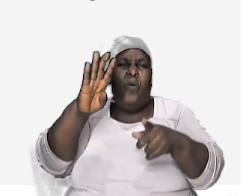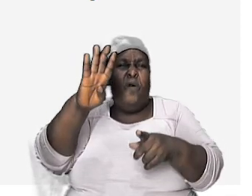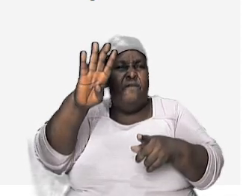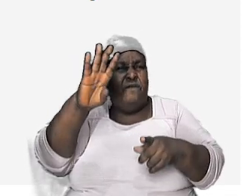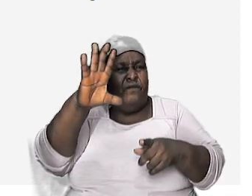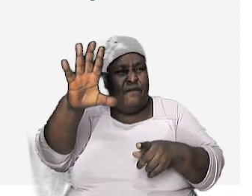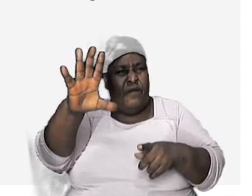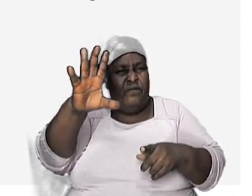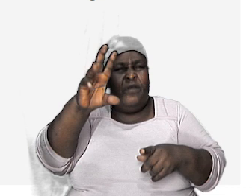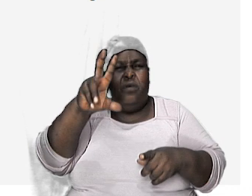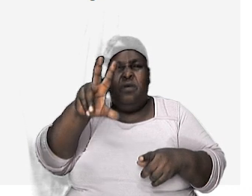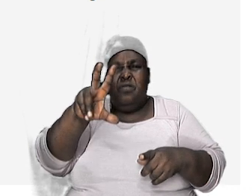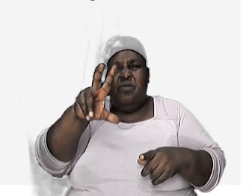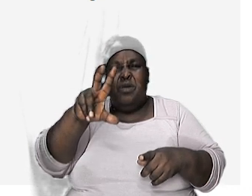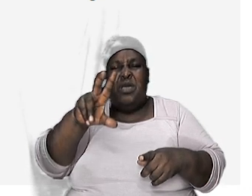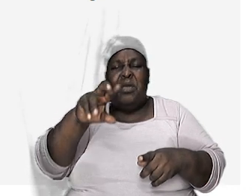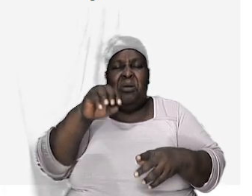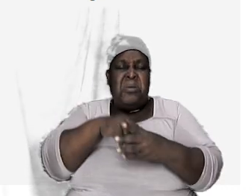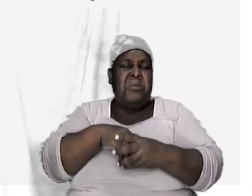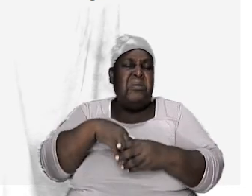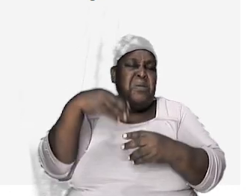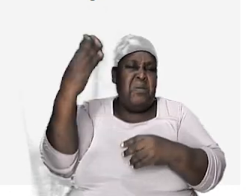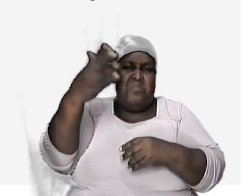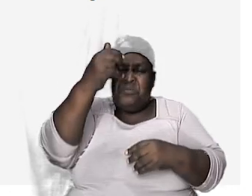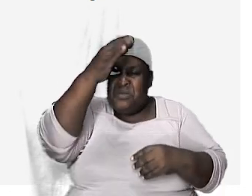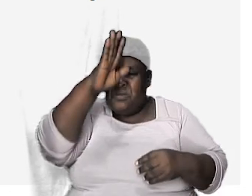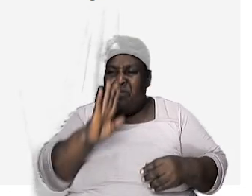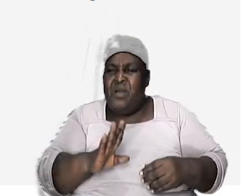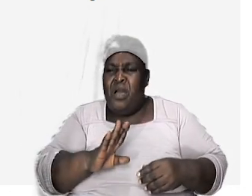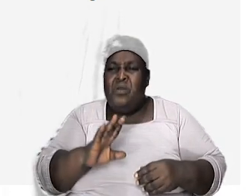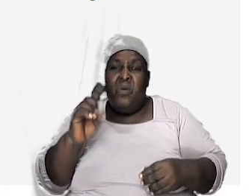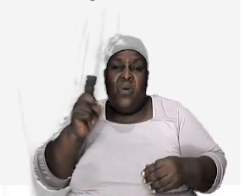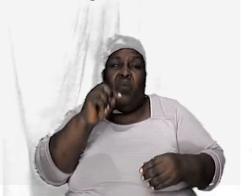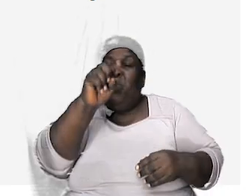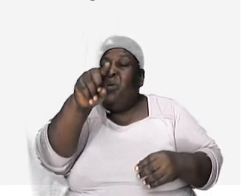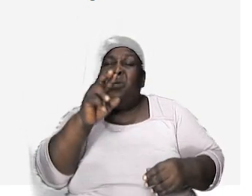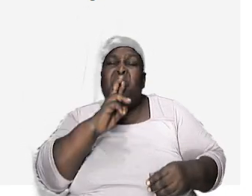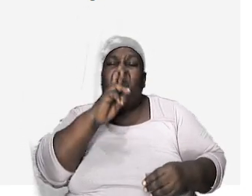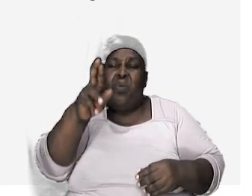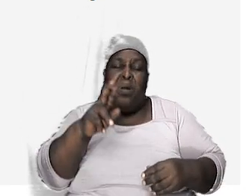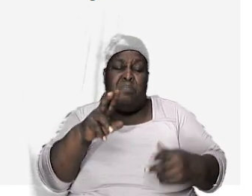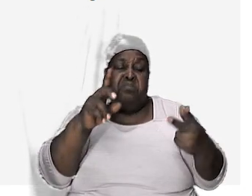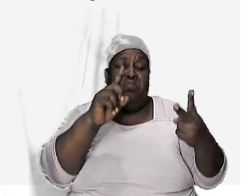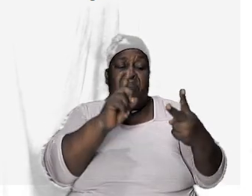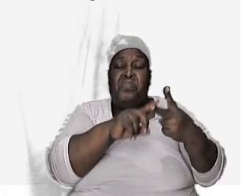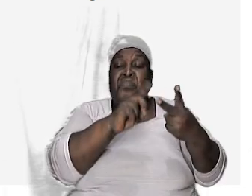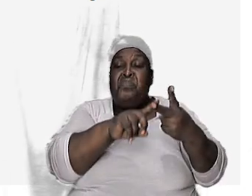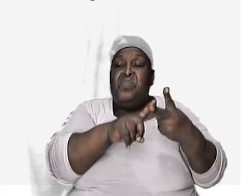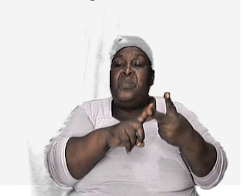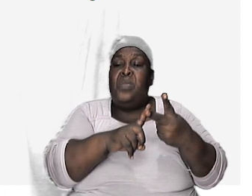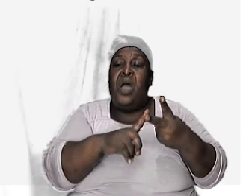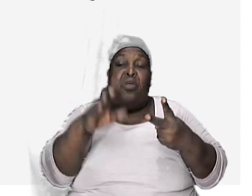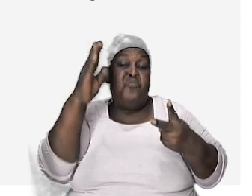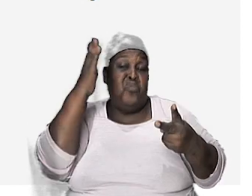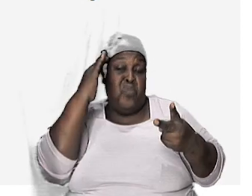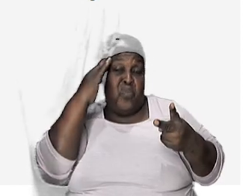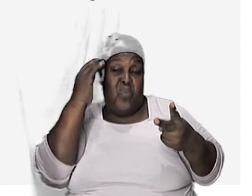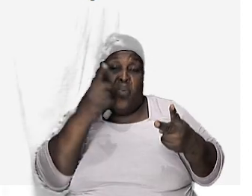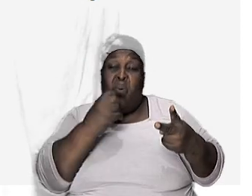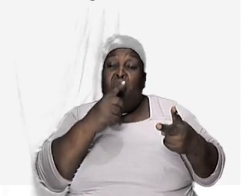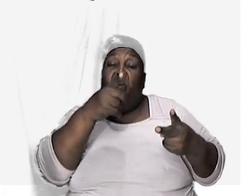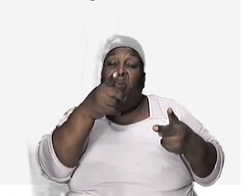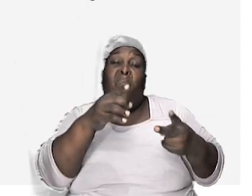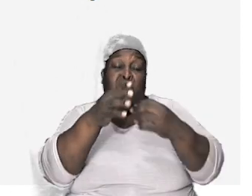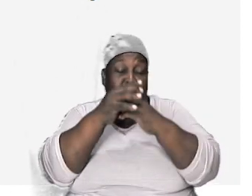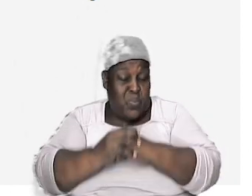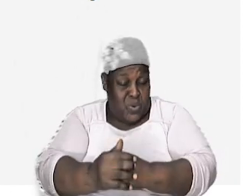house right now, you can get into the presence of God. But there's a second element. It's knowing whom you are worshiping.